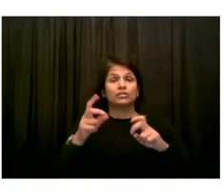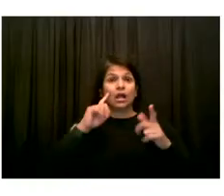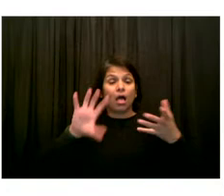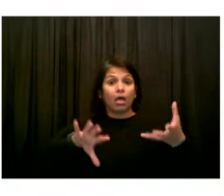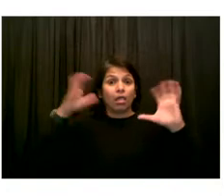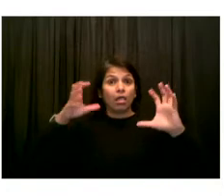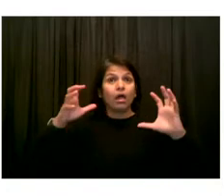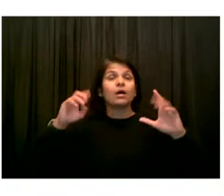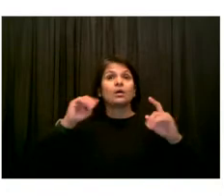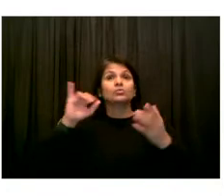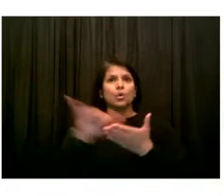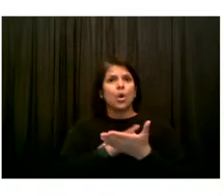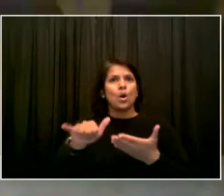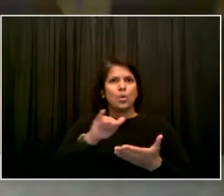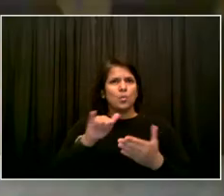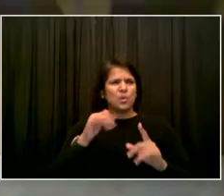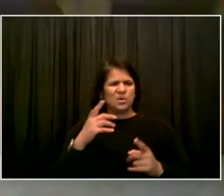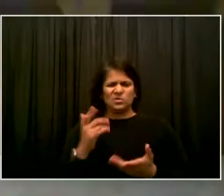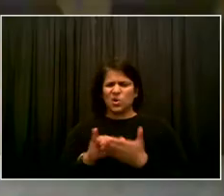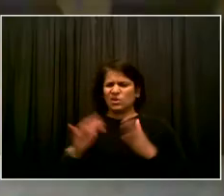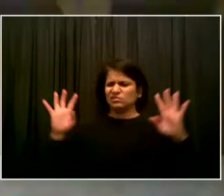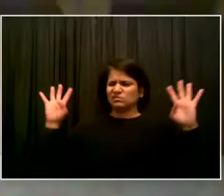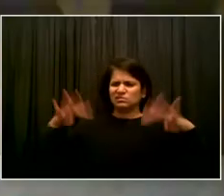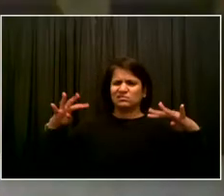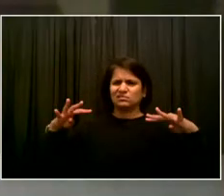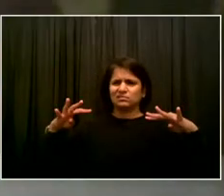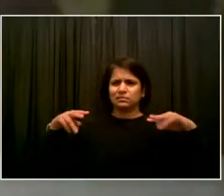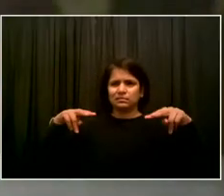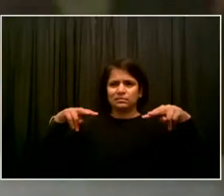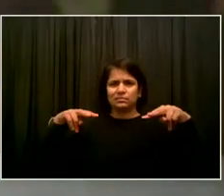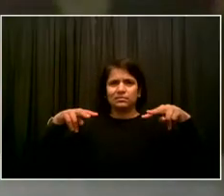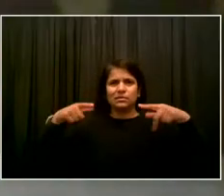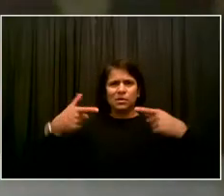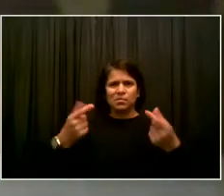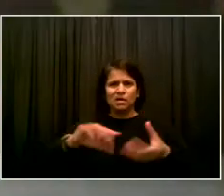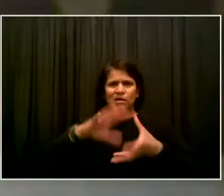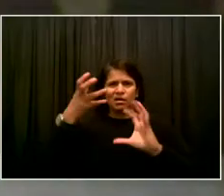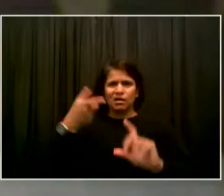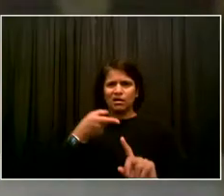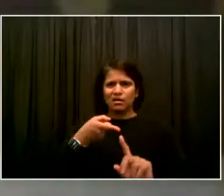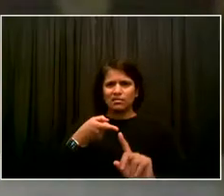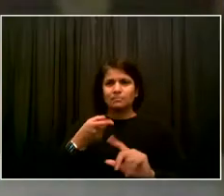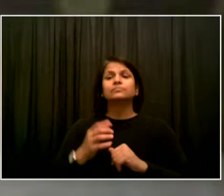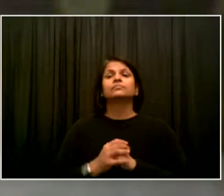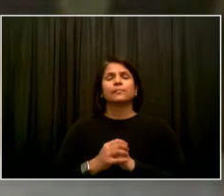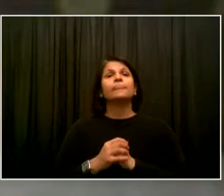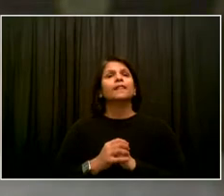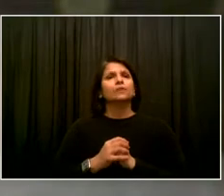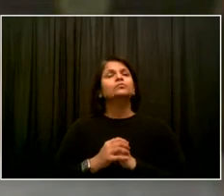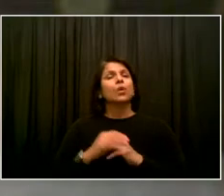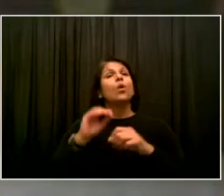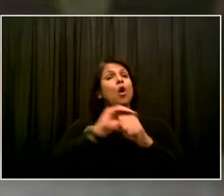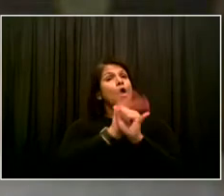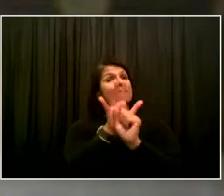against this formidable threat to our economy and to the people of this city. And so I thank you.